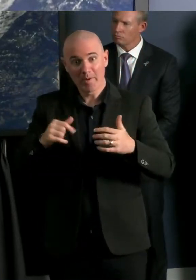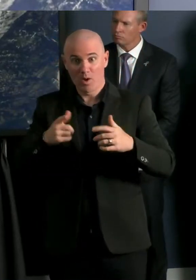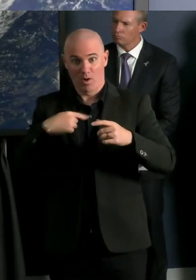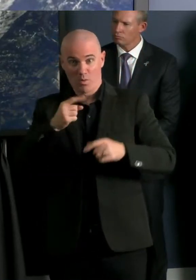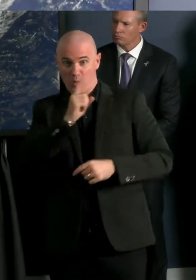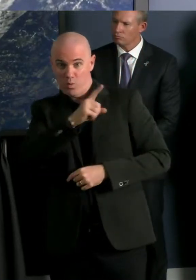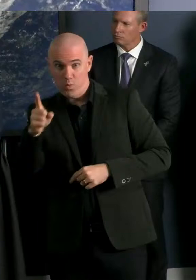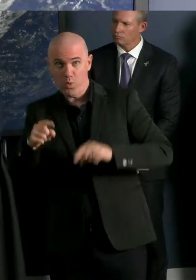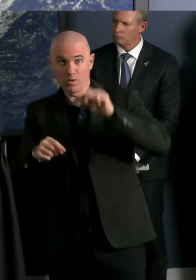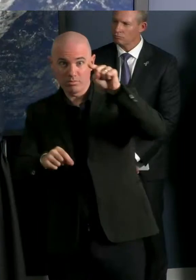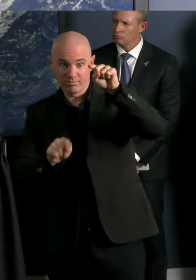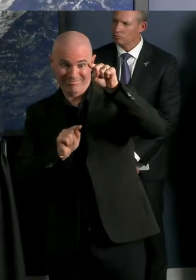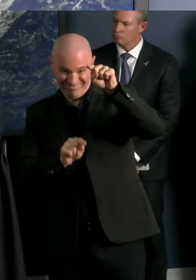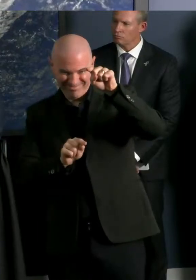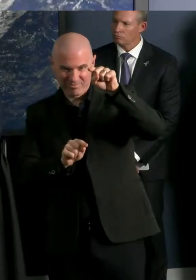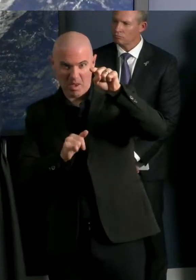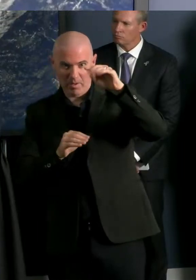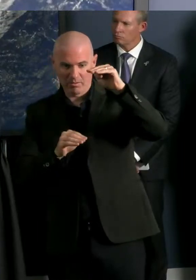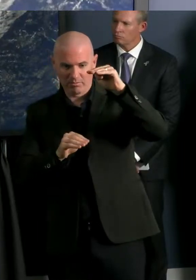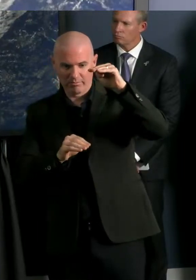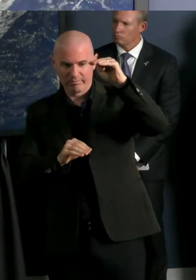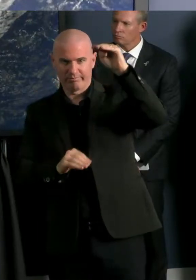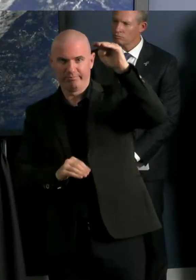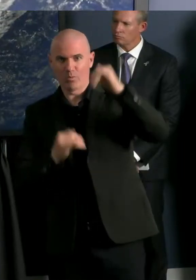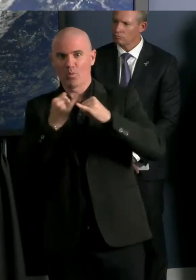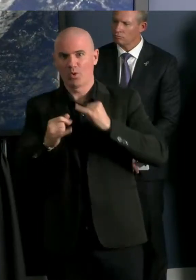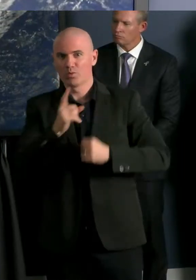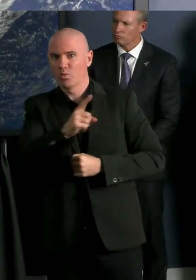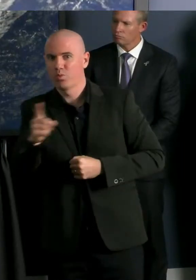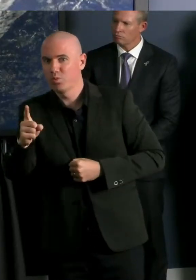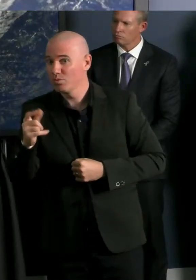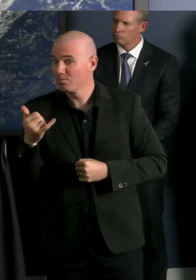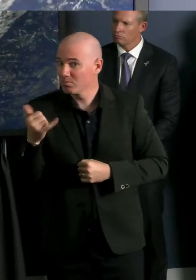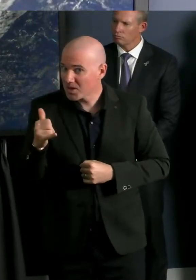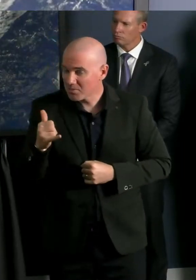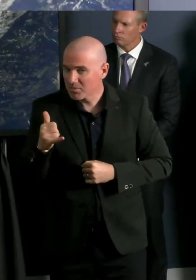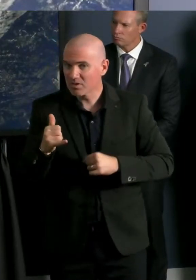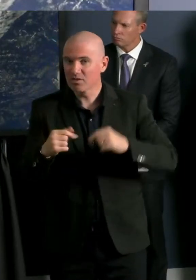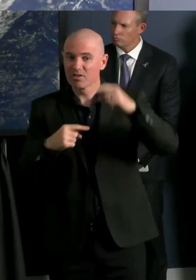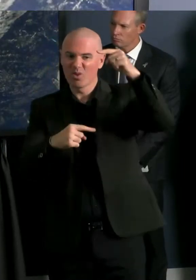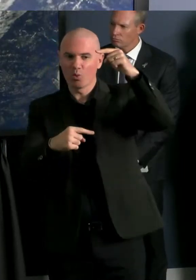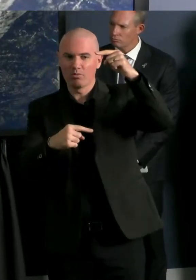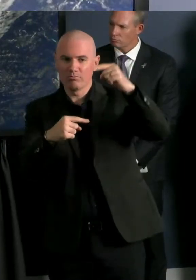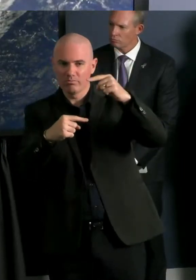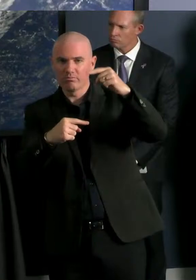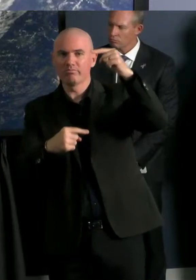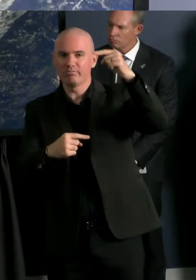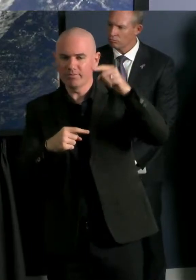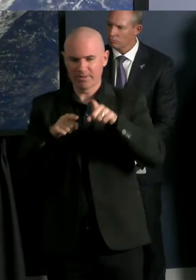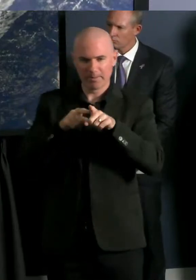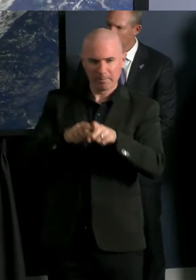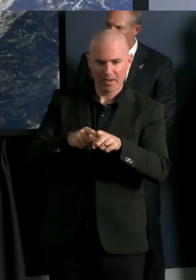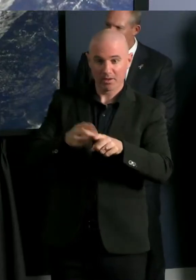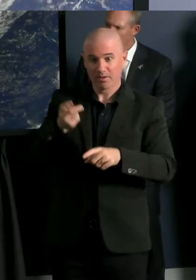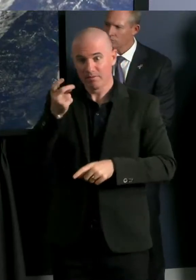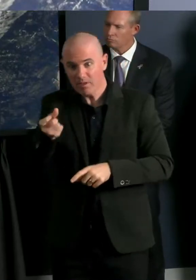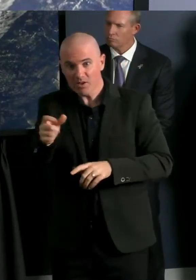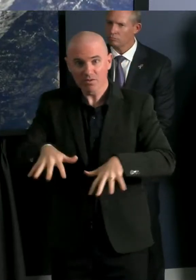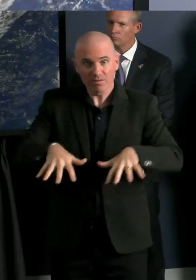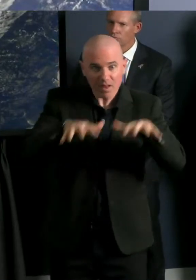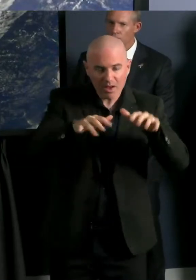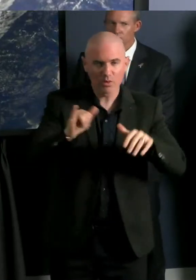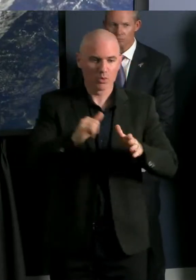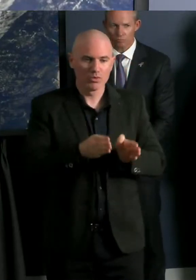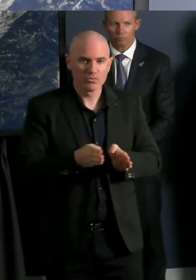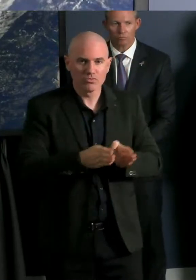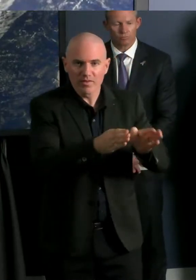be issuing additional severe weather warnings to warn for that flash flooding risk, or flood warnings depending on if it's a flash flood or a riverine